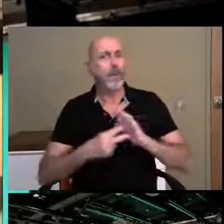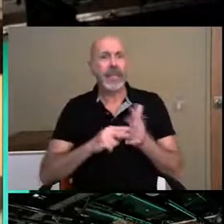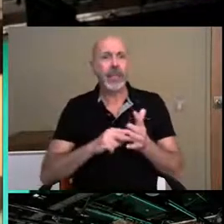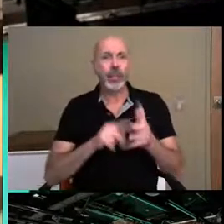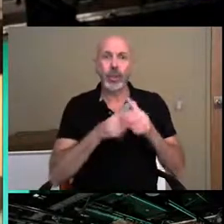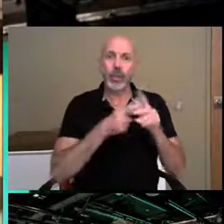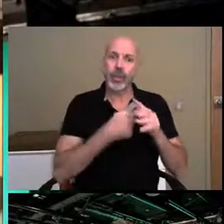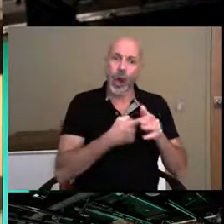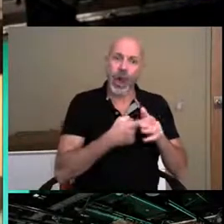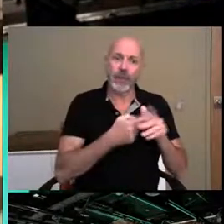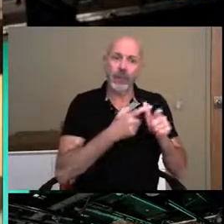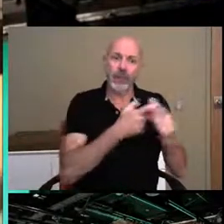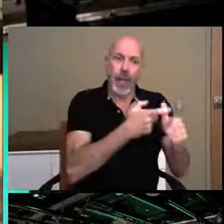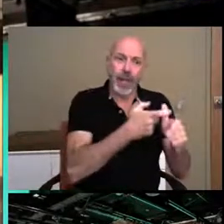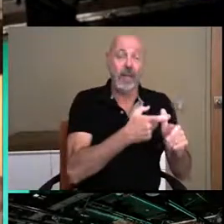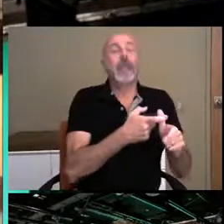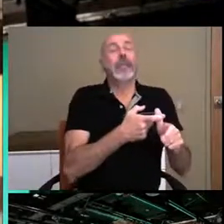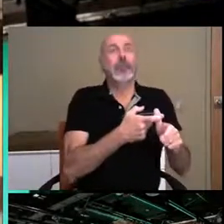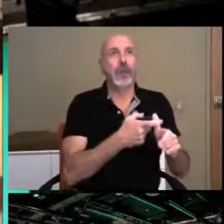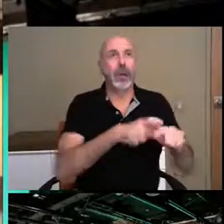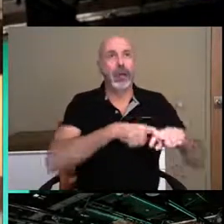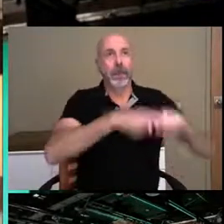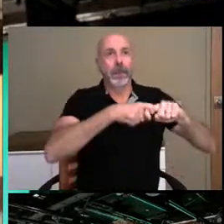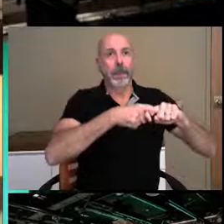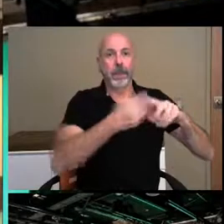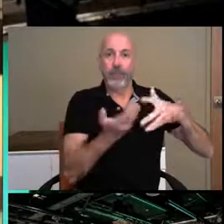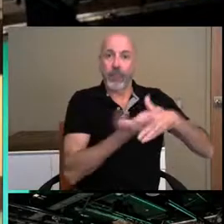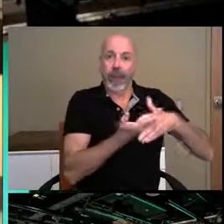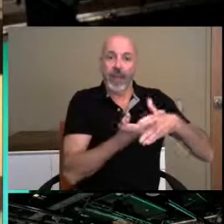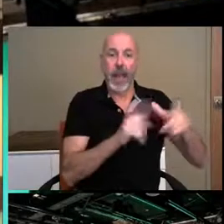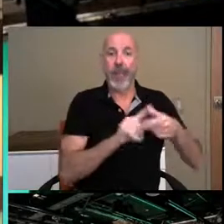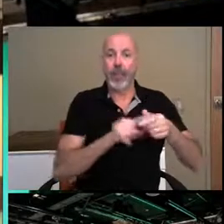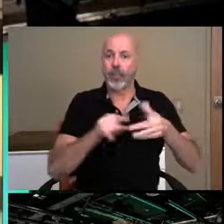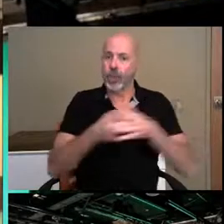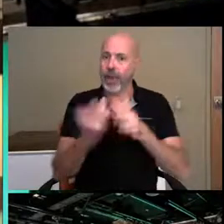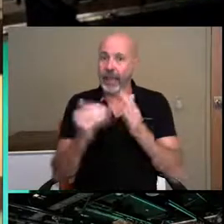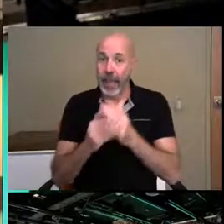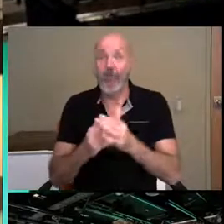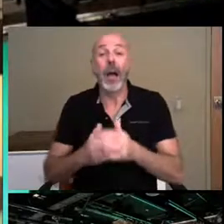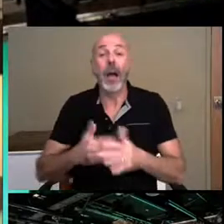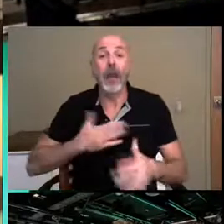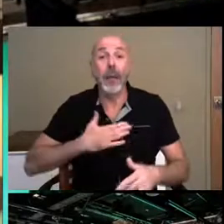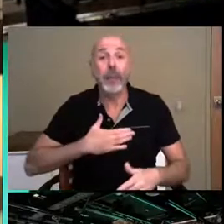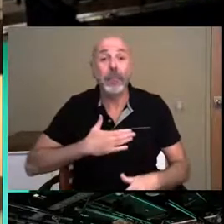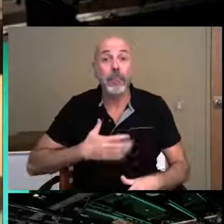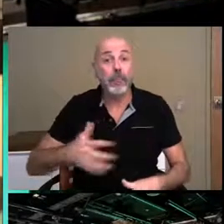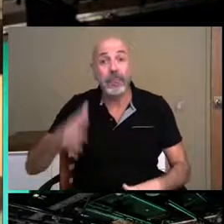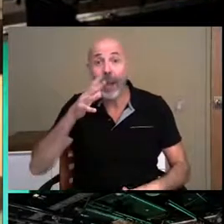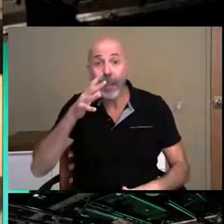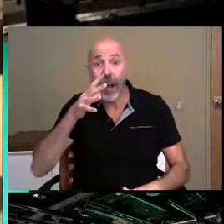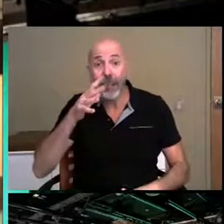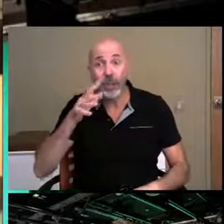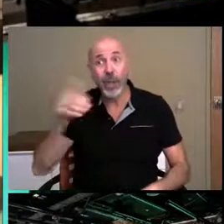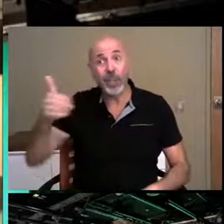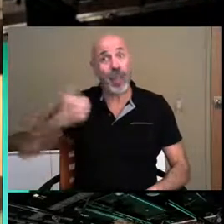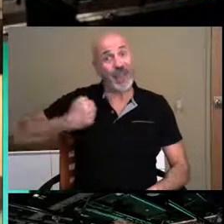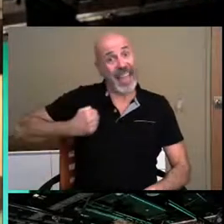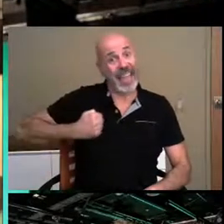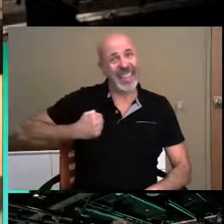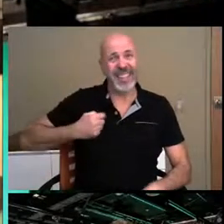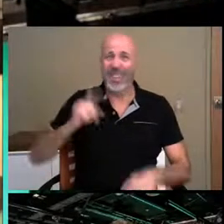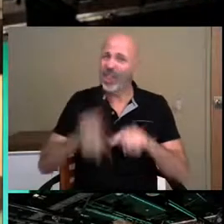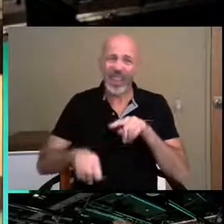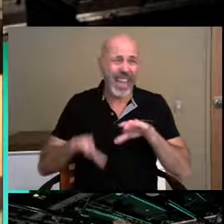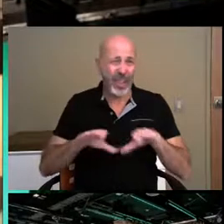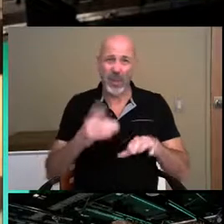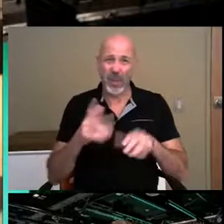it's now expansive and inclusive of so many people. Like my mom from Canada with fibromyalgia, she can't do a 5K in one sitting of a